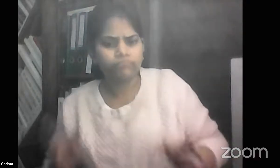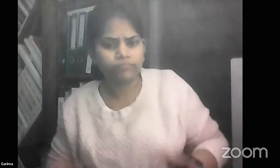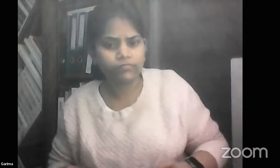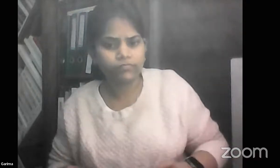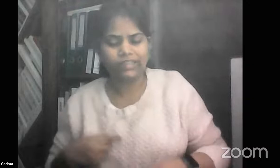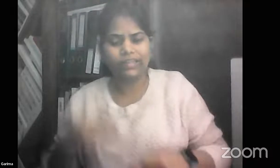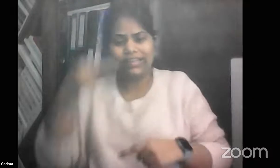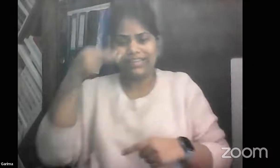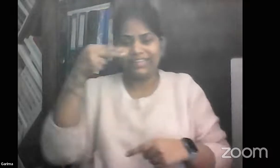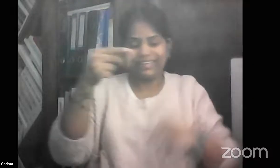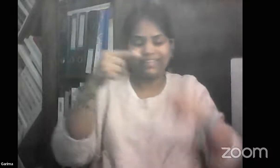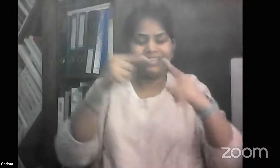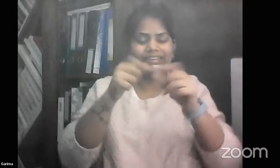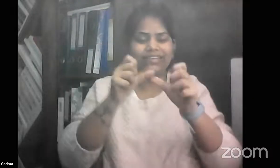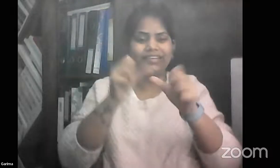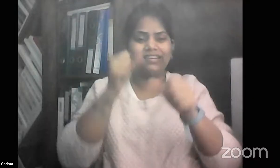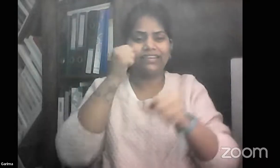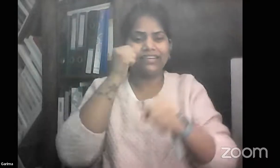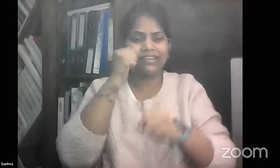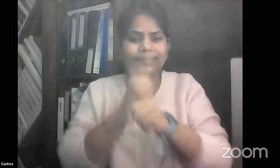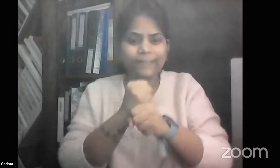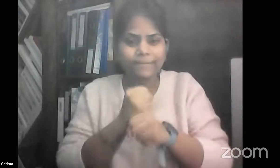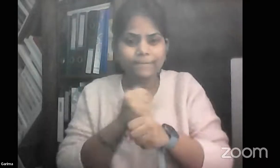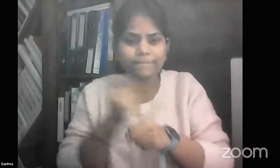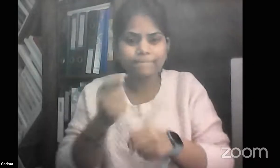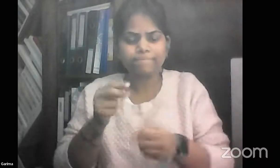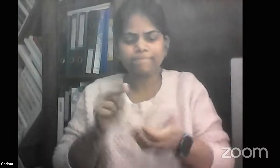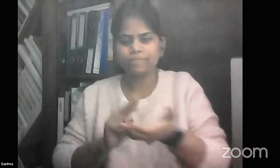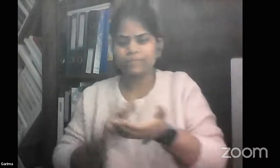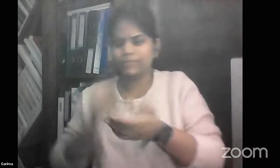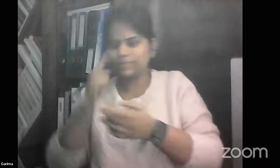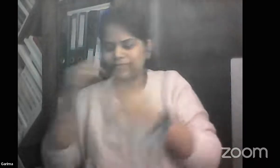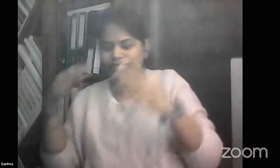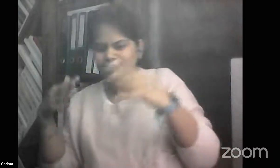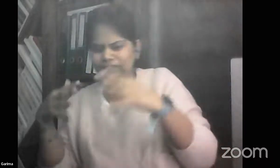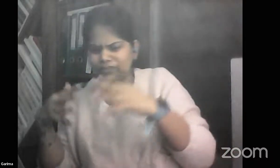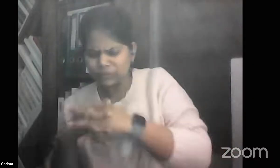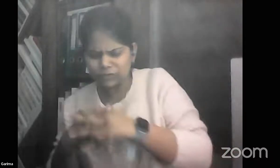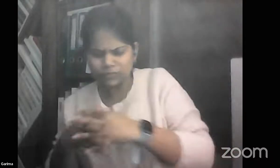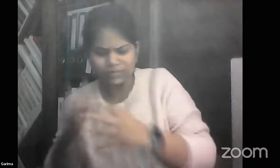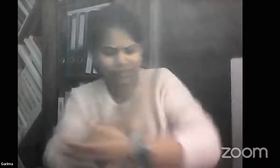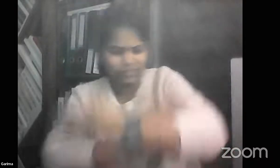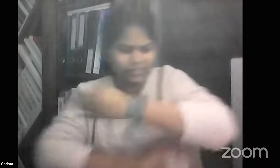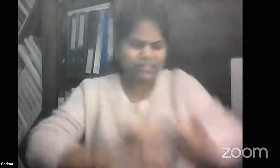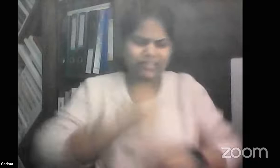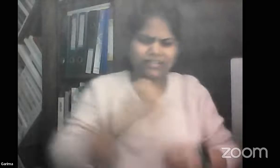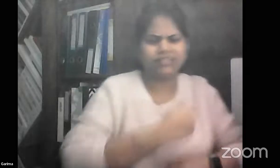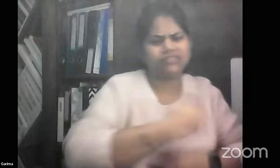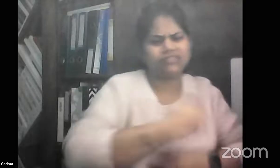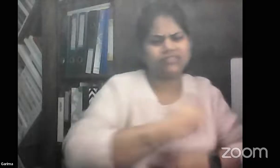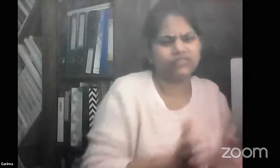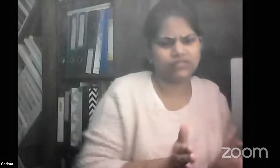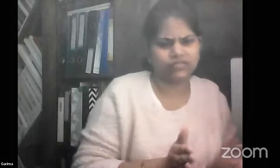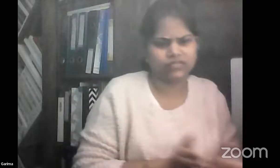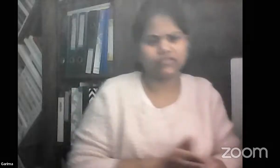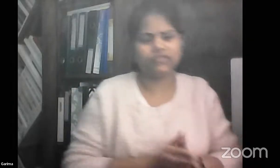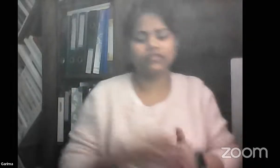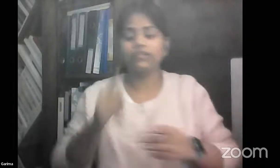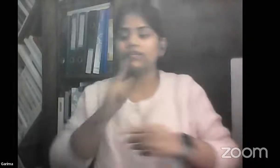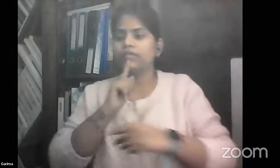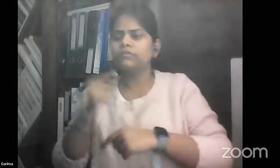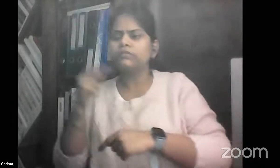a special kind of notion of disability for women in general. Well, the dictionary defines the term disability